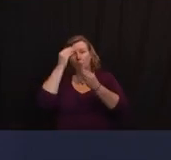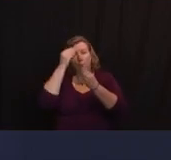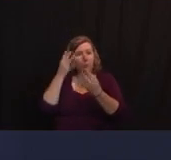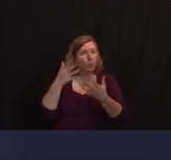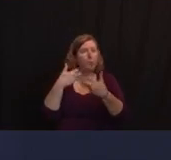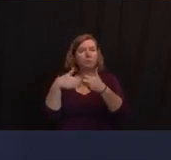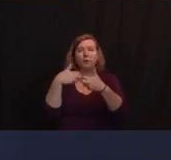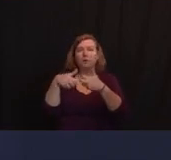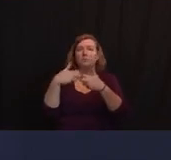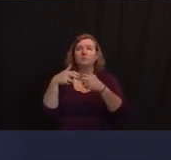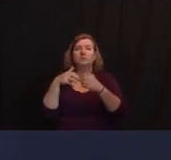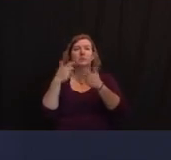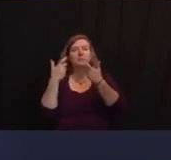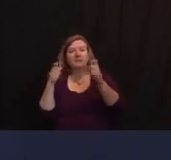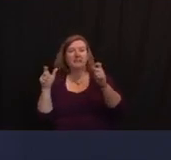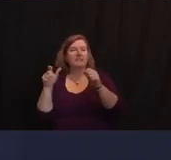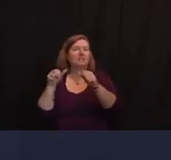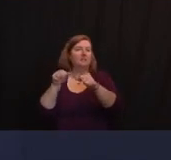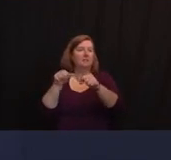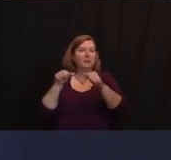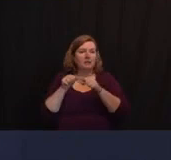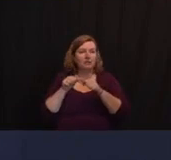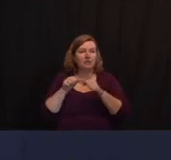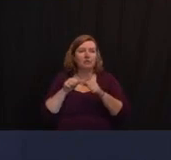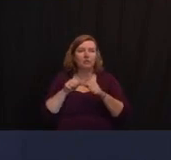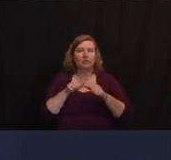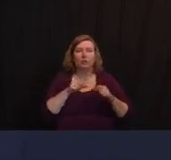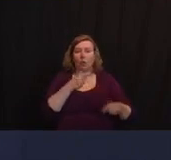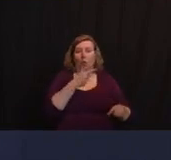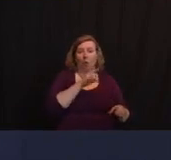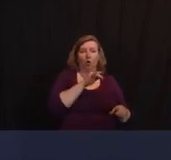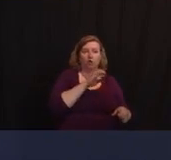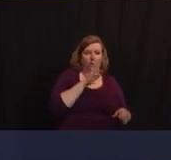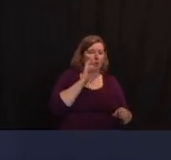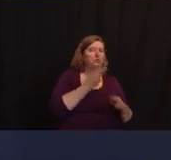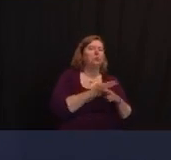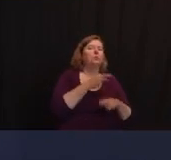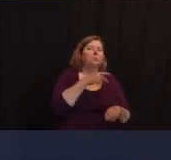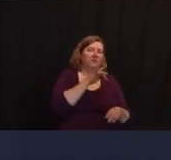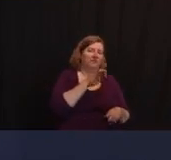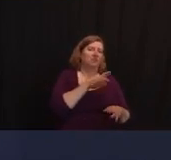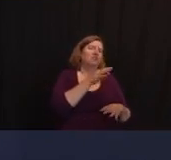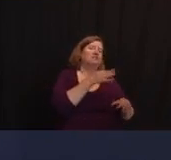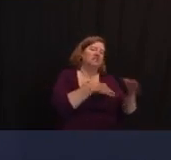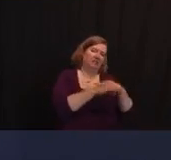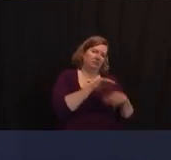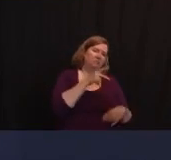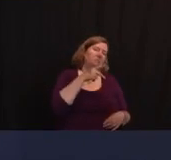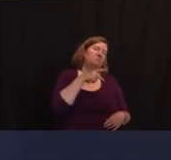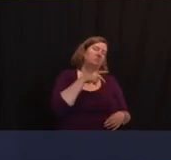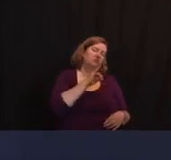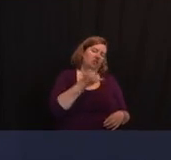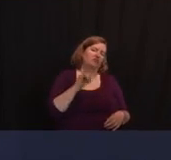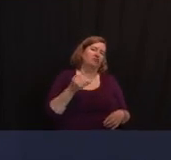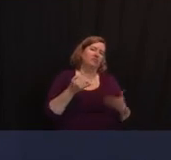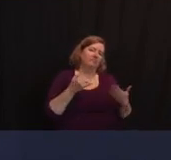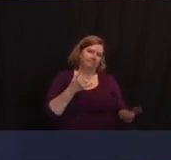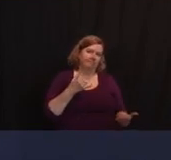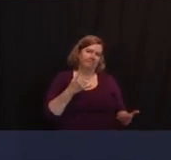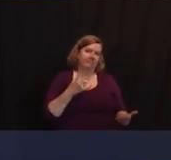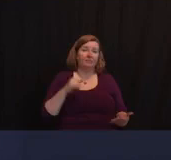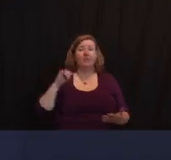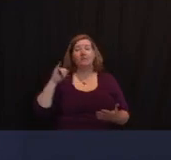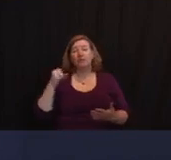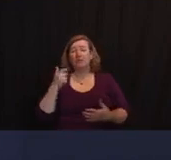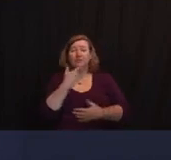For example, the Gloucester megasite will provide Pfizer in place of Johnson & Johnson. J&J vaccine was